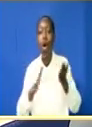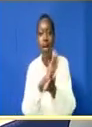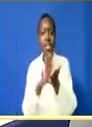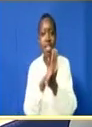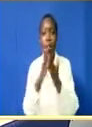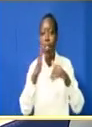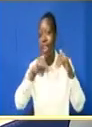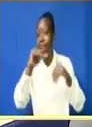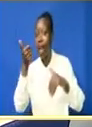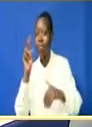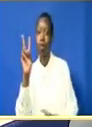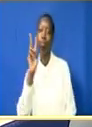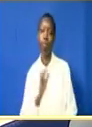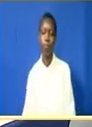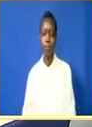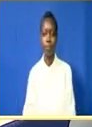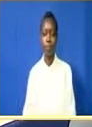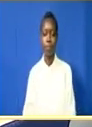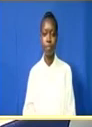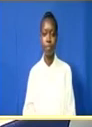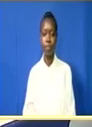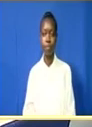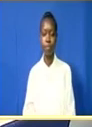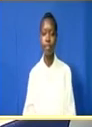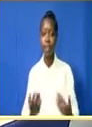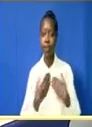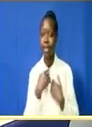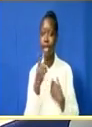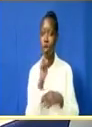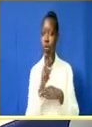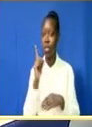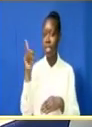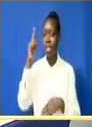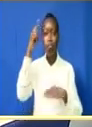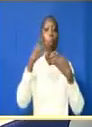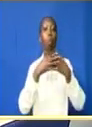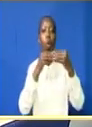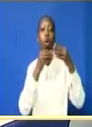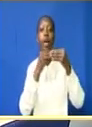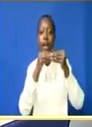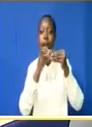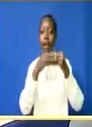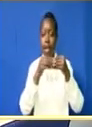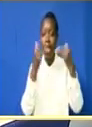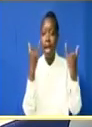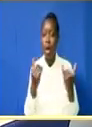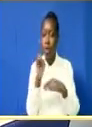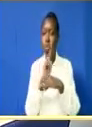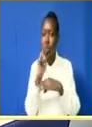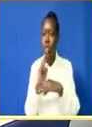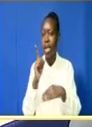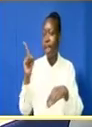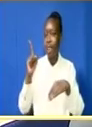So we have our clay soil there. Okay. And we have said it. Mm-hmm. You used it to model. Model. So yes. the use of the clay is to